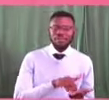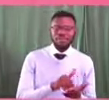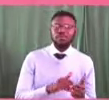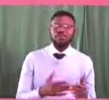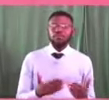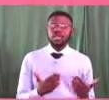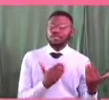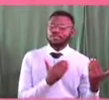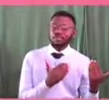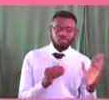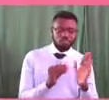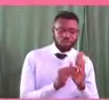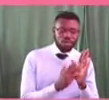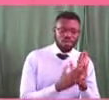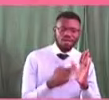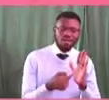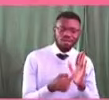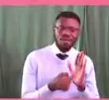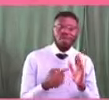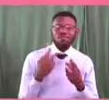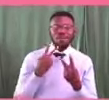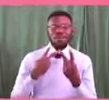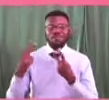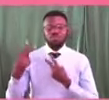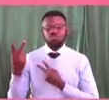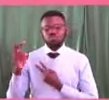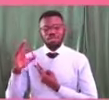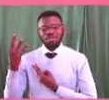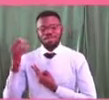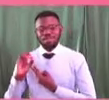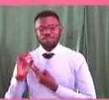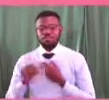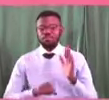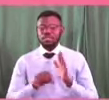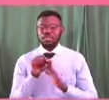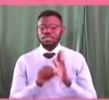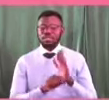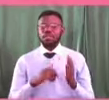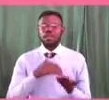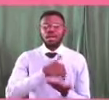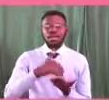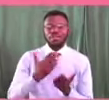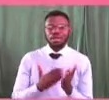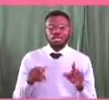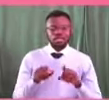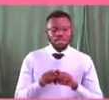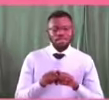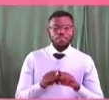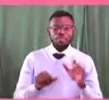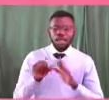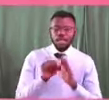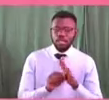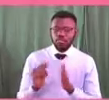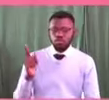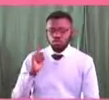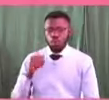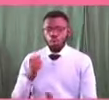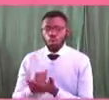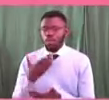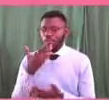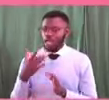in Vision 2030. The State Department and the State Law Office should liaise with